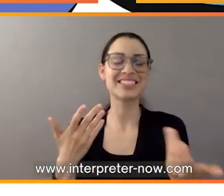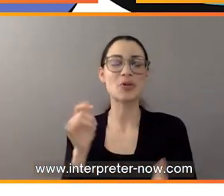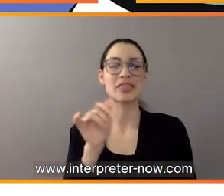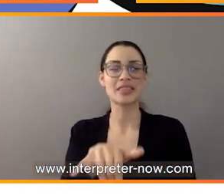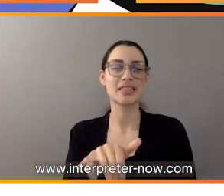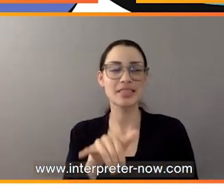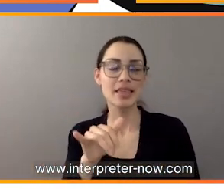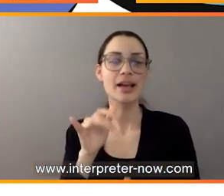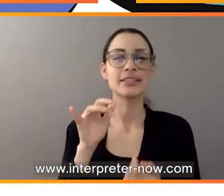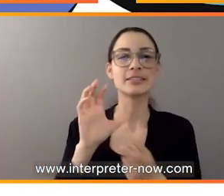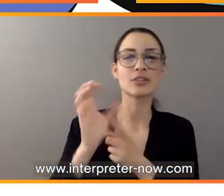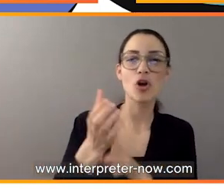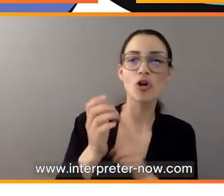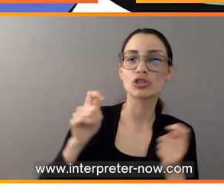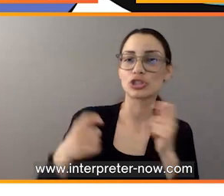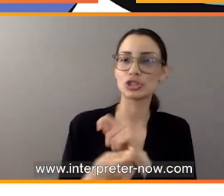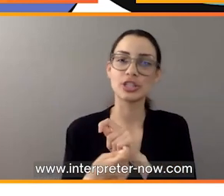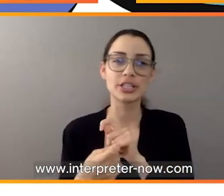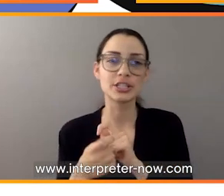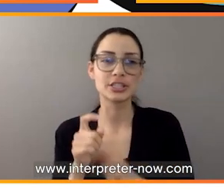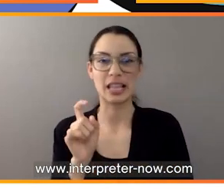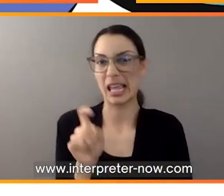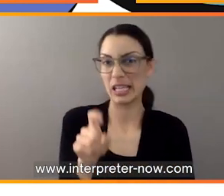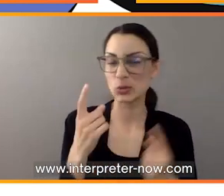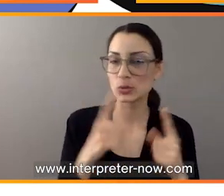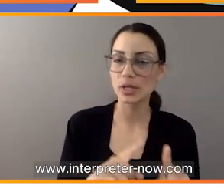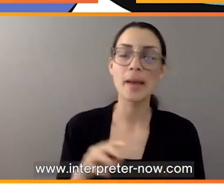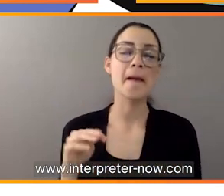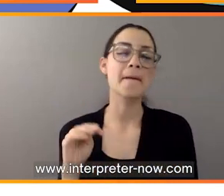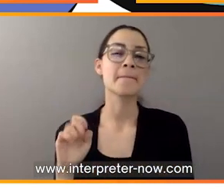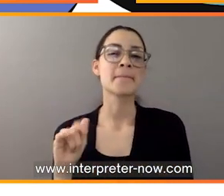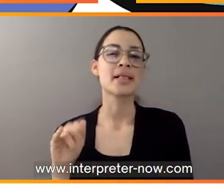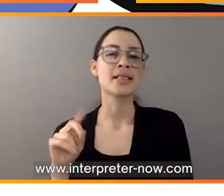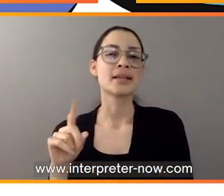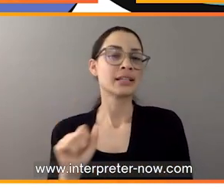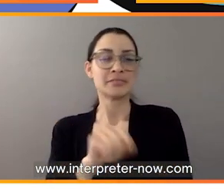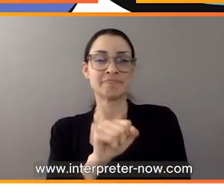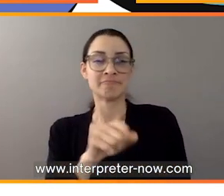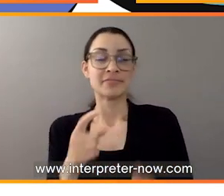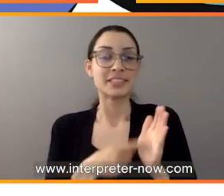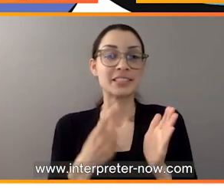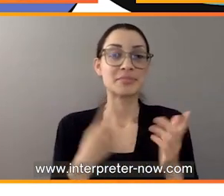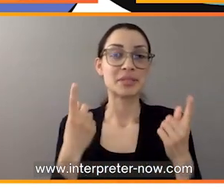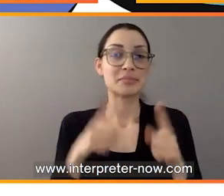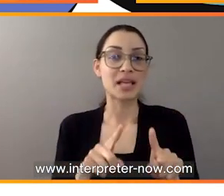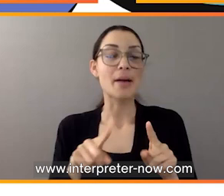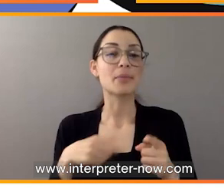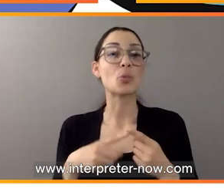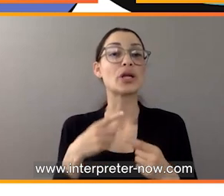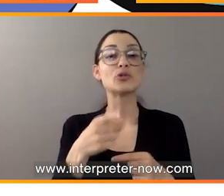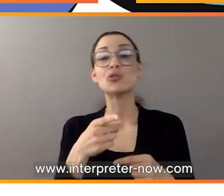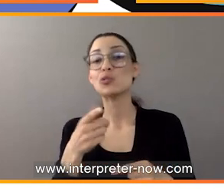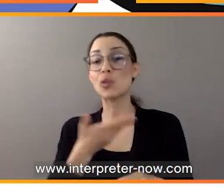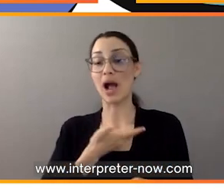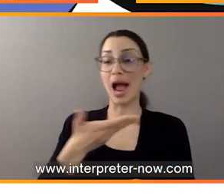happen. Yeah. And I think you sometimes that happens when you're hired to a new role. Sometimes that happens when suddenly you're confronted with something